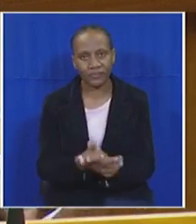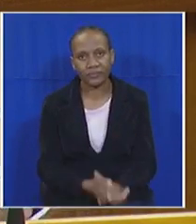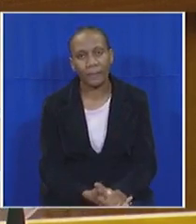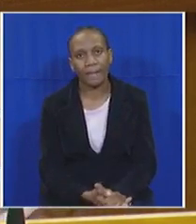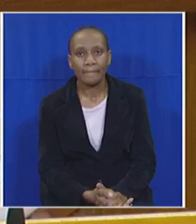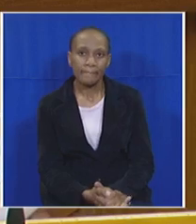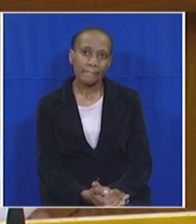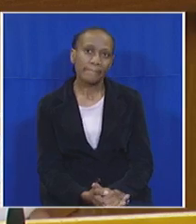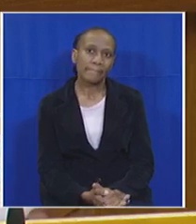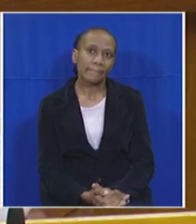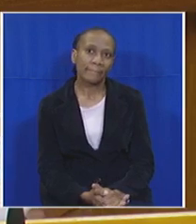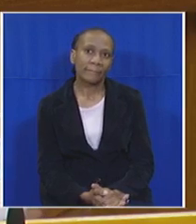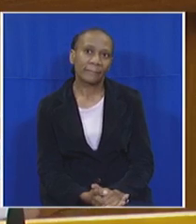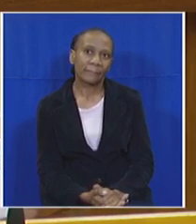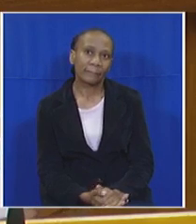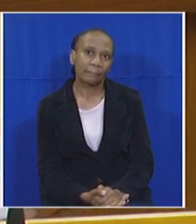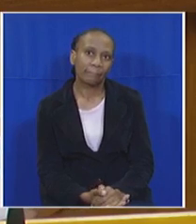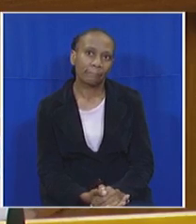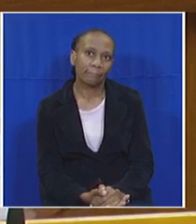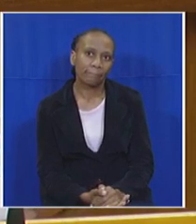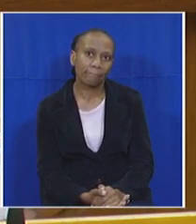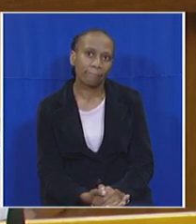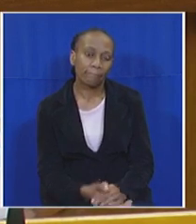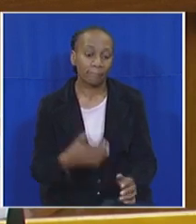situation that I have set out above